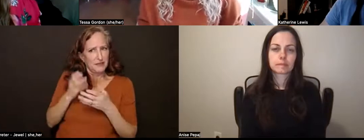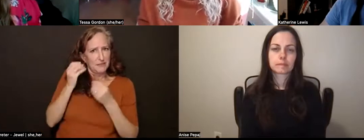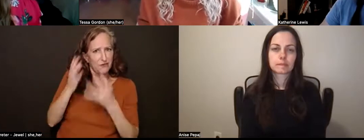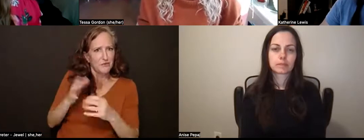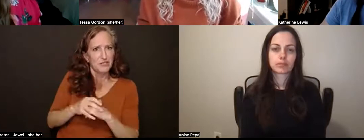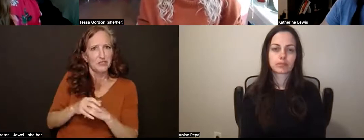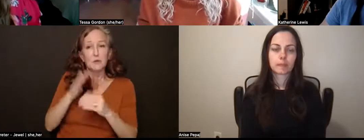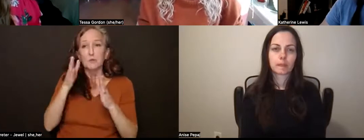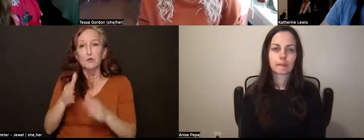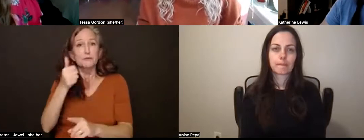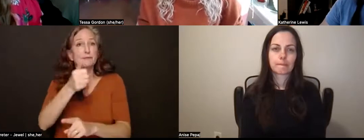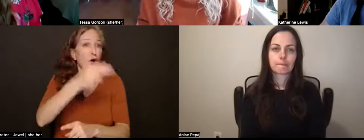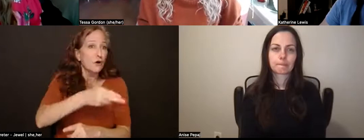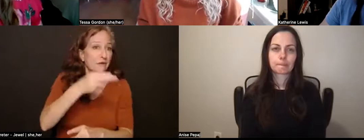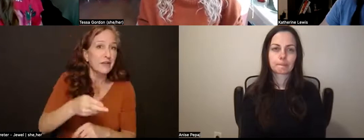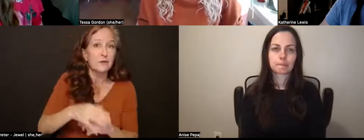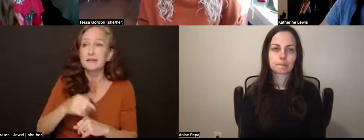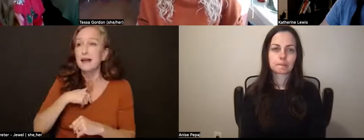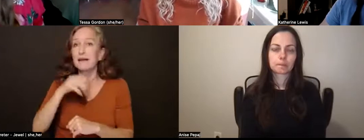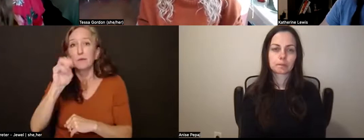hard of hearing, mobility issues,